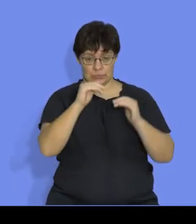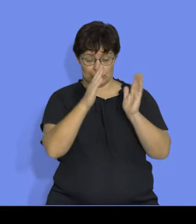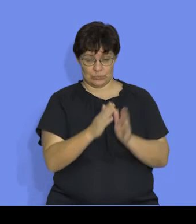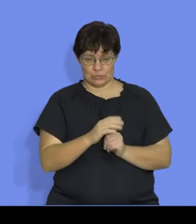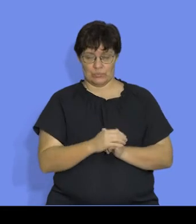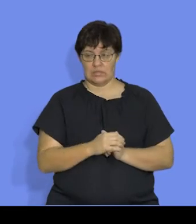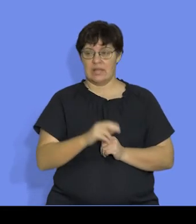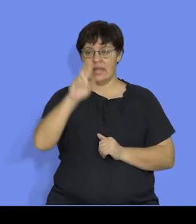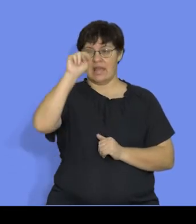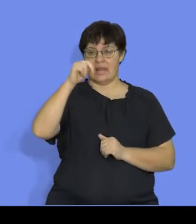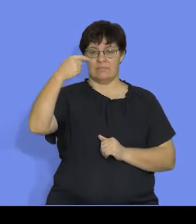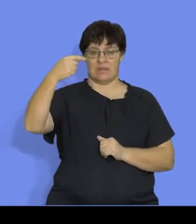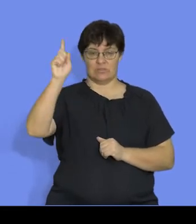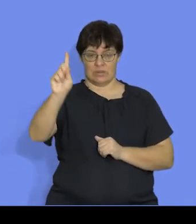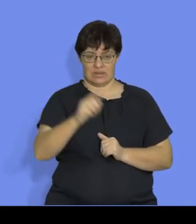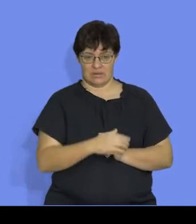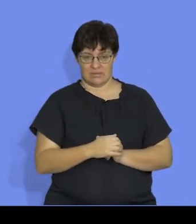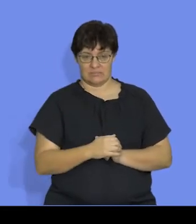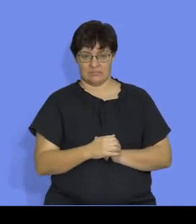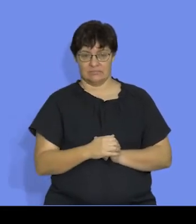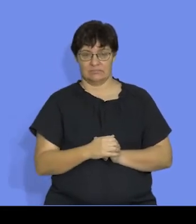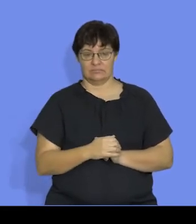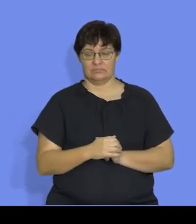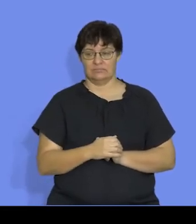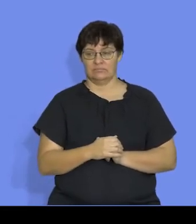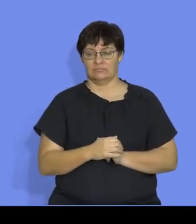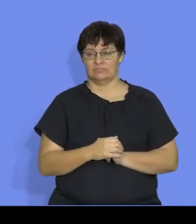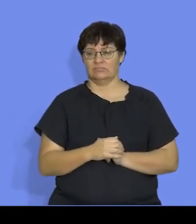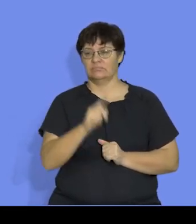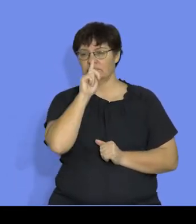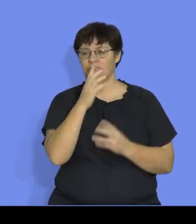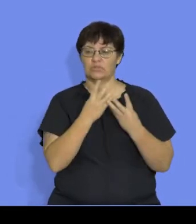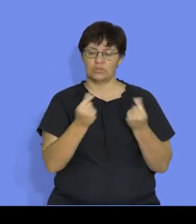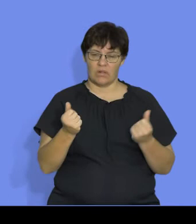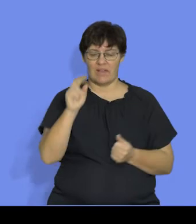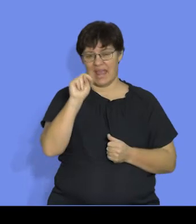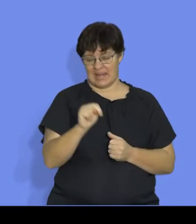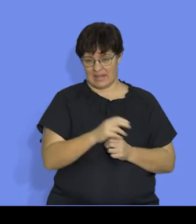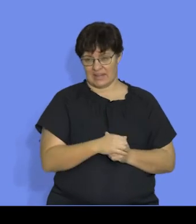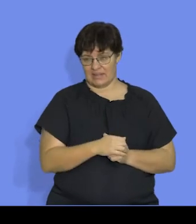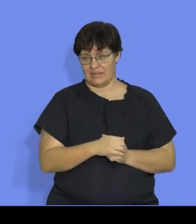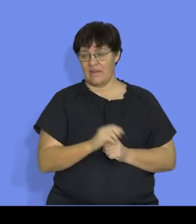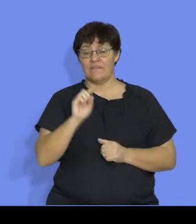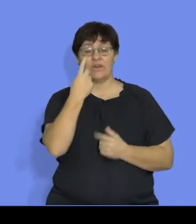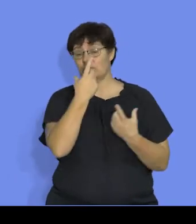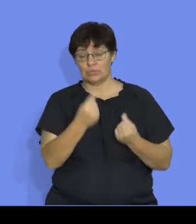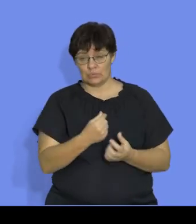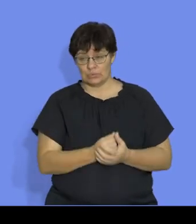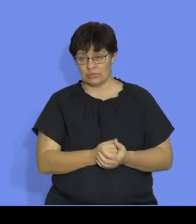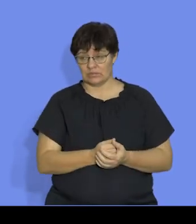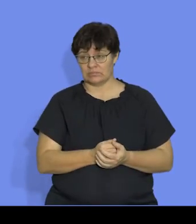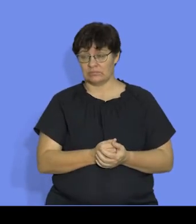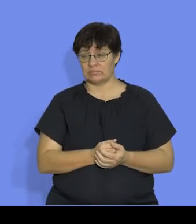times 2 to the power of n minus 1. I'm looking to solve for n. So the first thing I'm going to do,